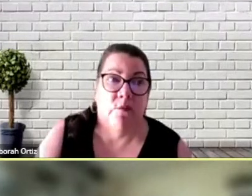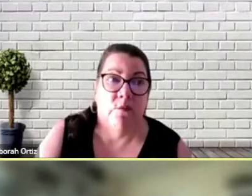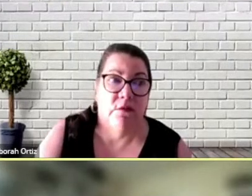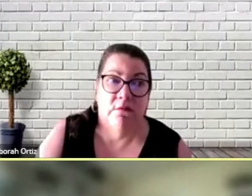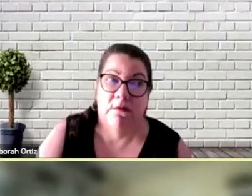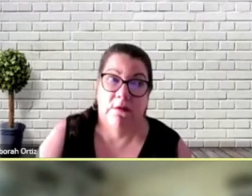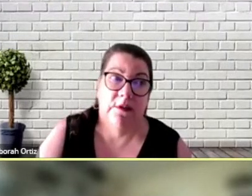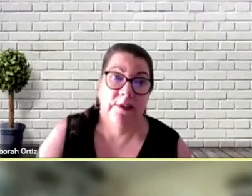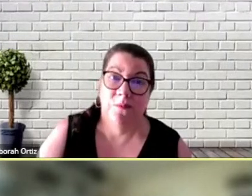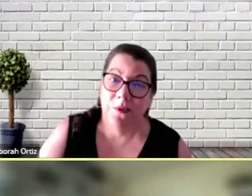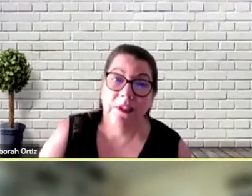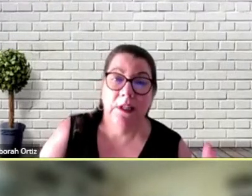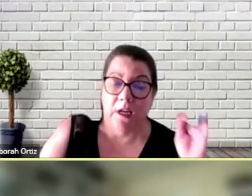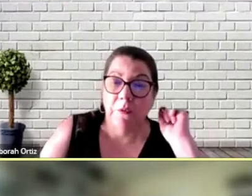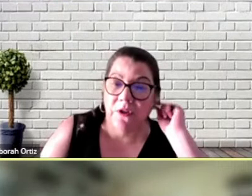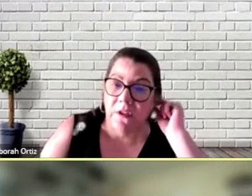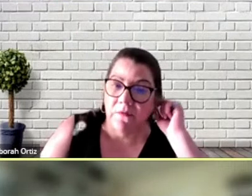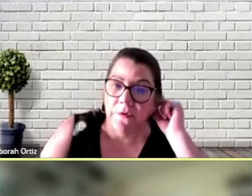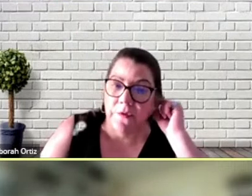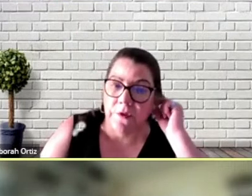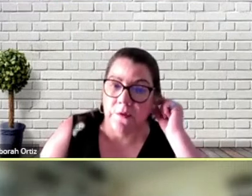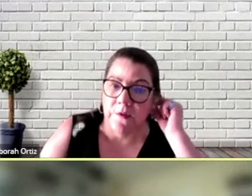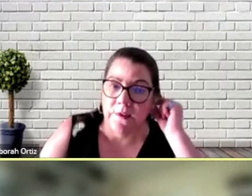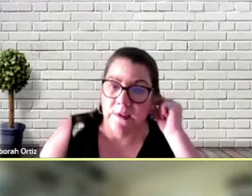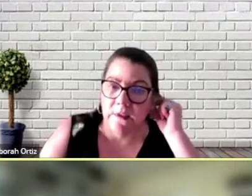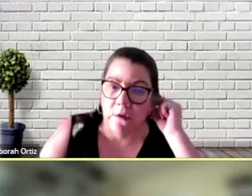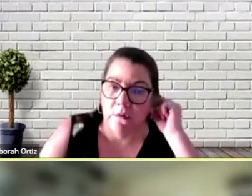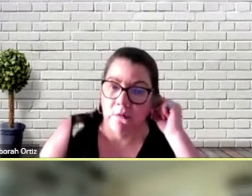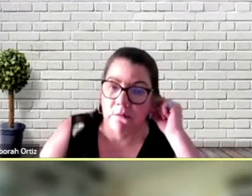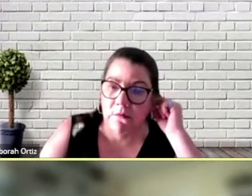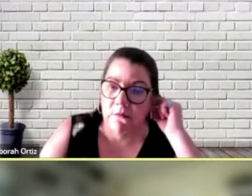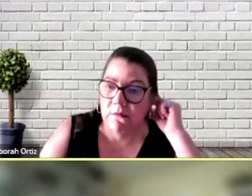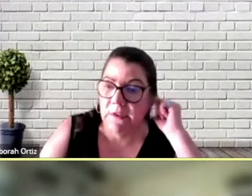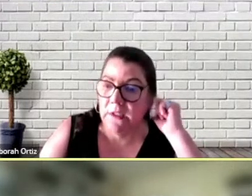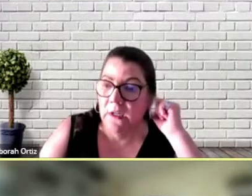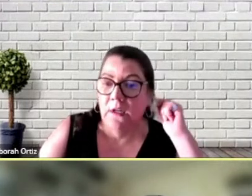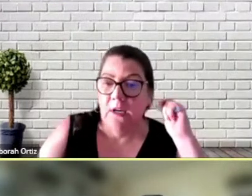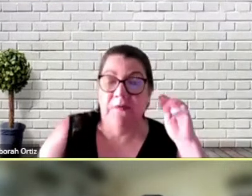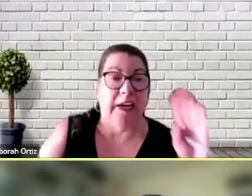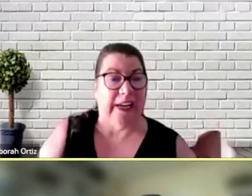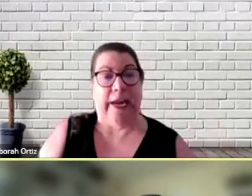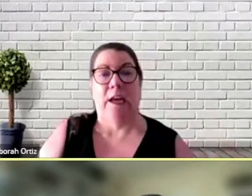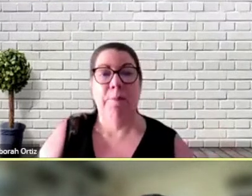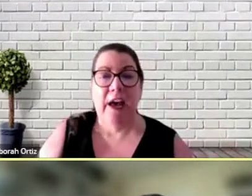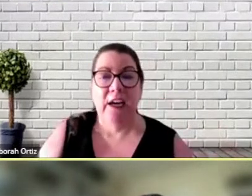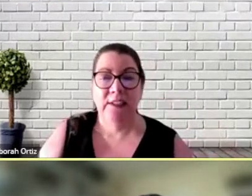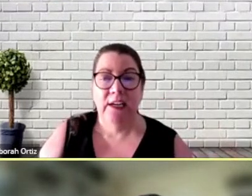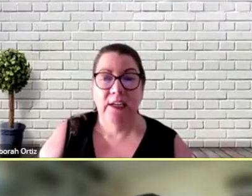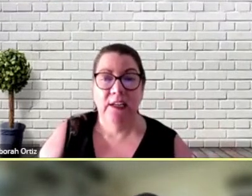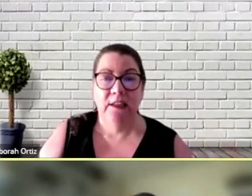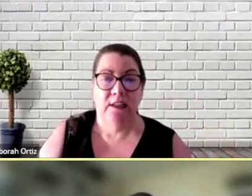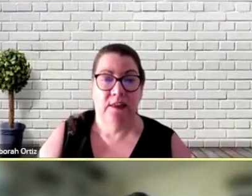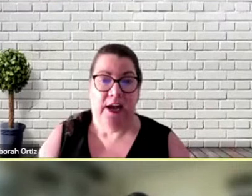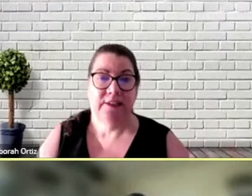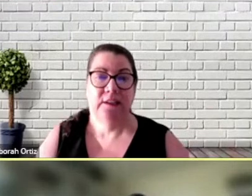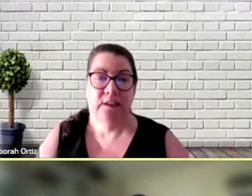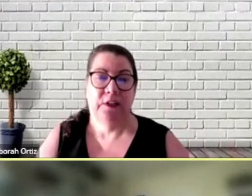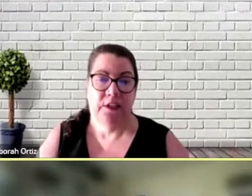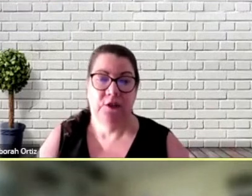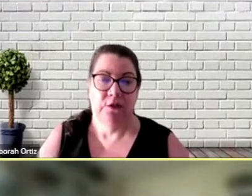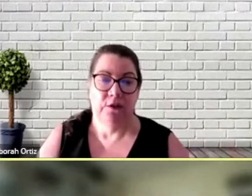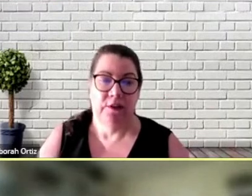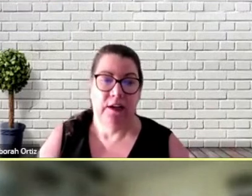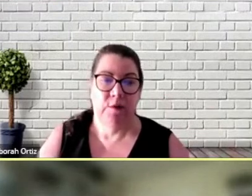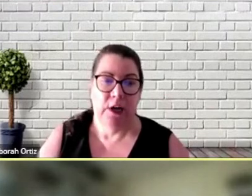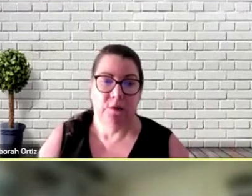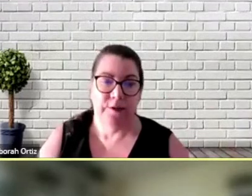my desire there isn't really an option for students that don't. If they can't be vaccinated, then that's a